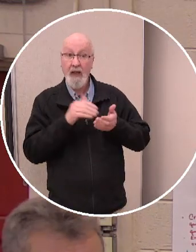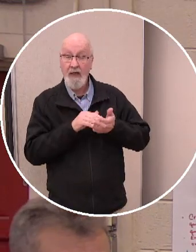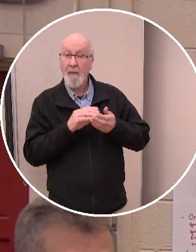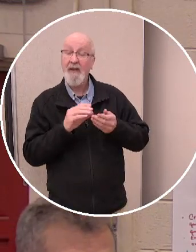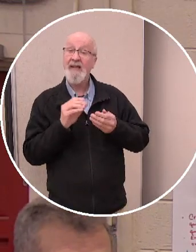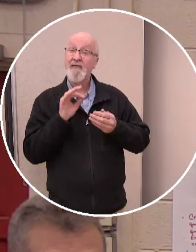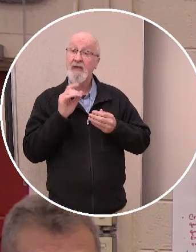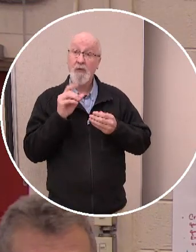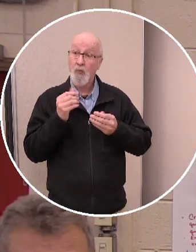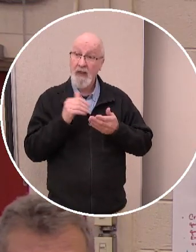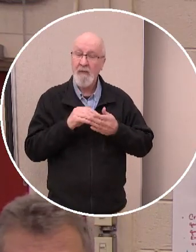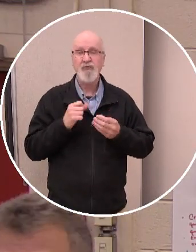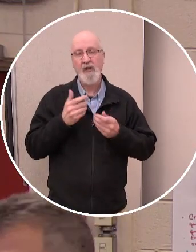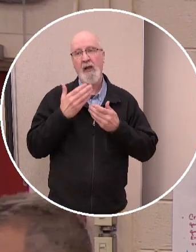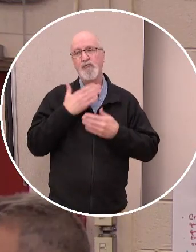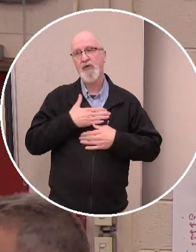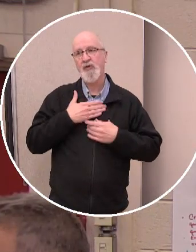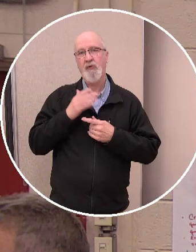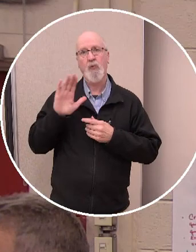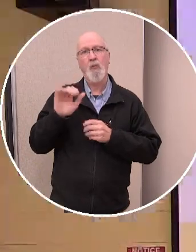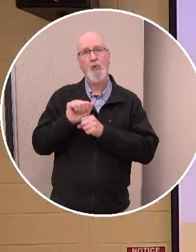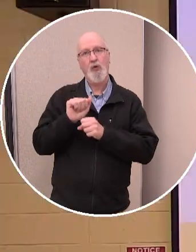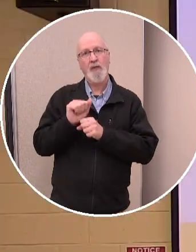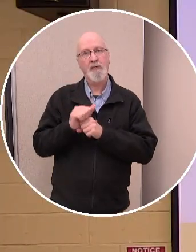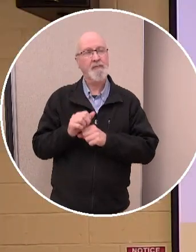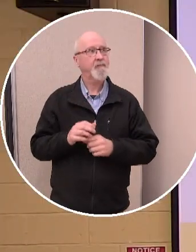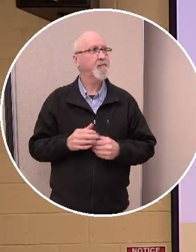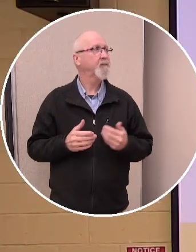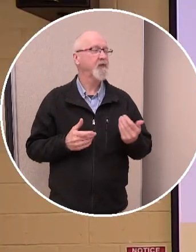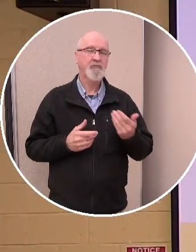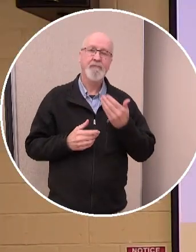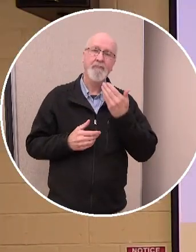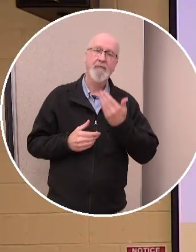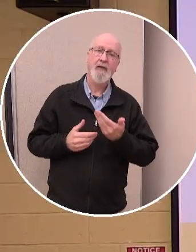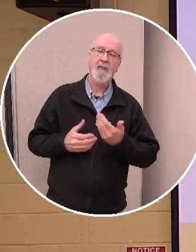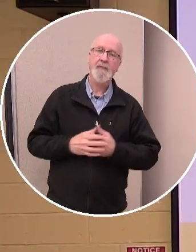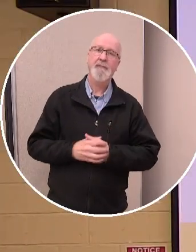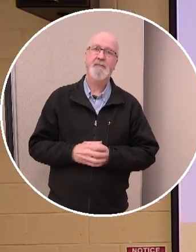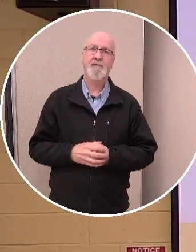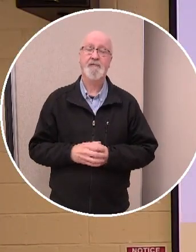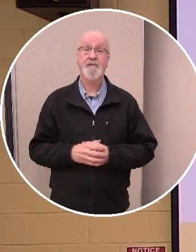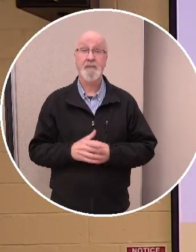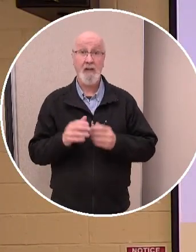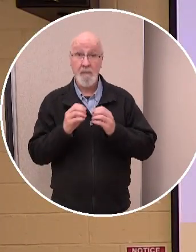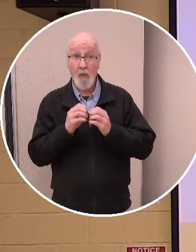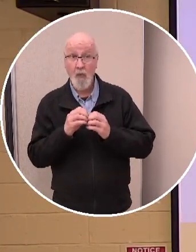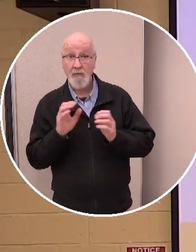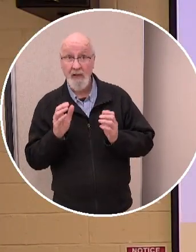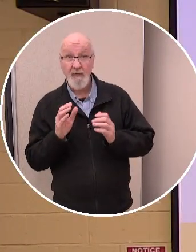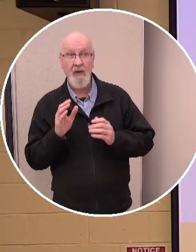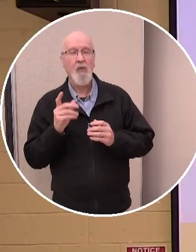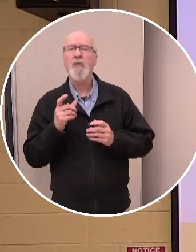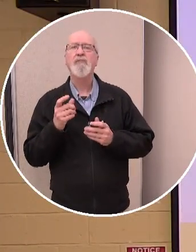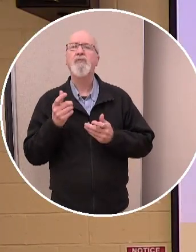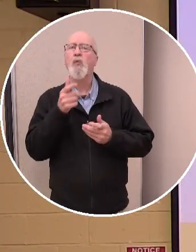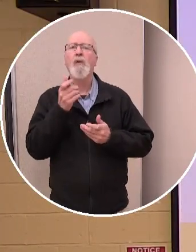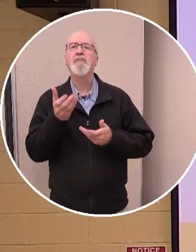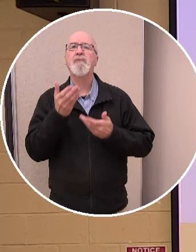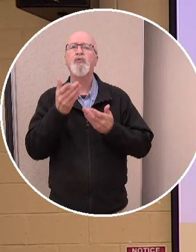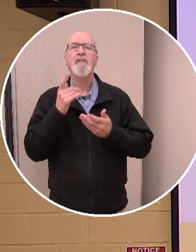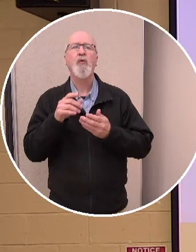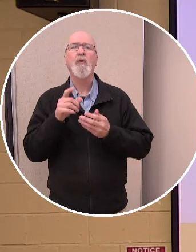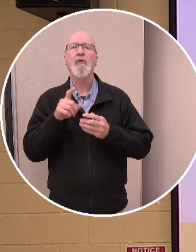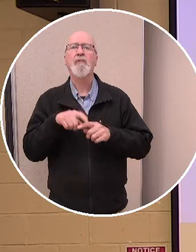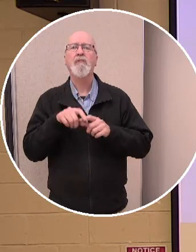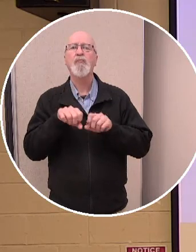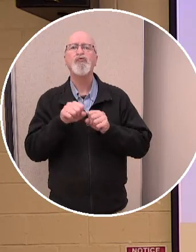you've done. Thank you, Scott. Any further? Without that, can I entertain a motion to adjourn to